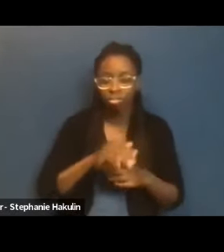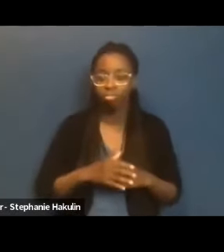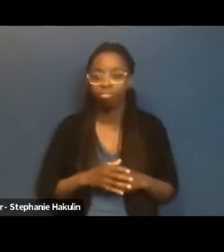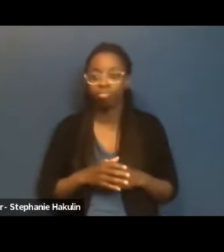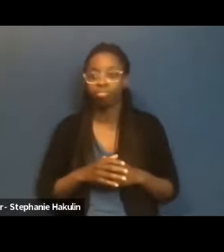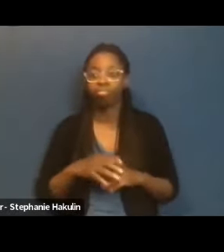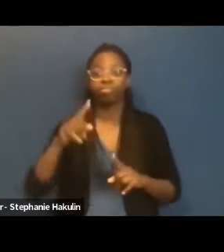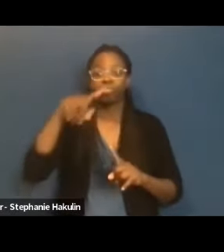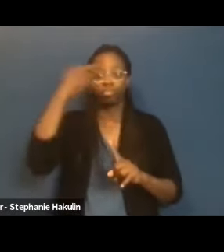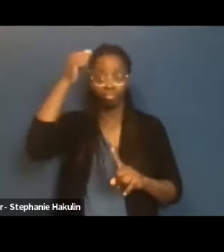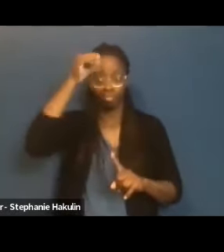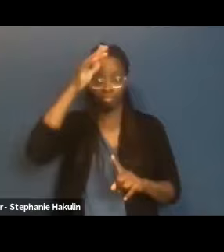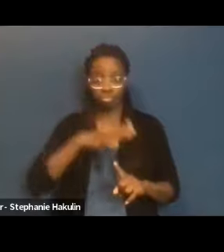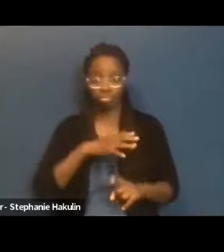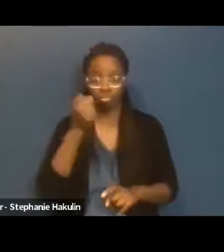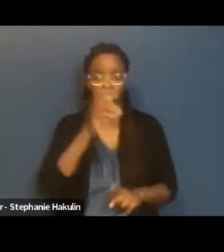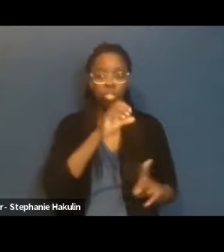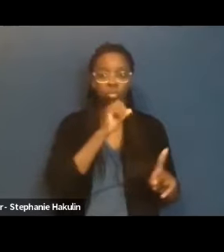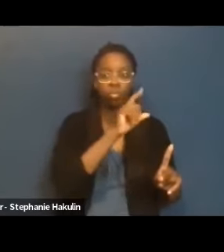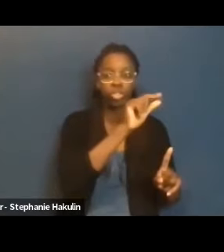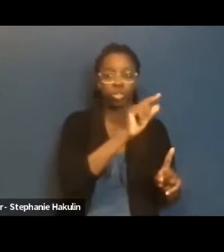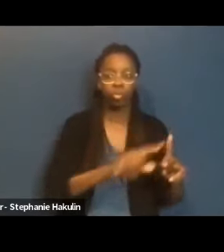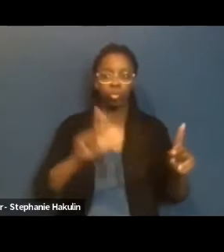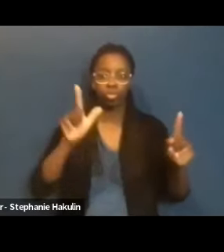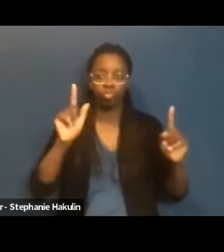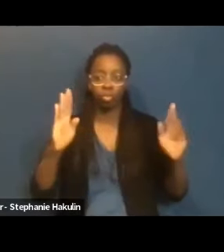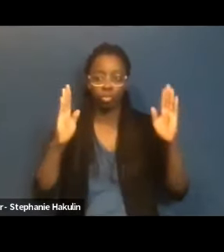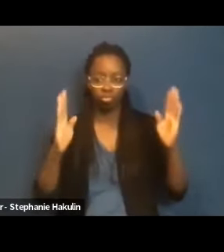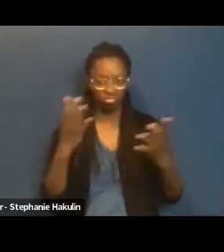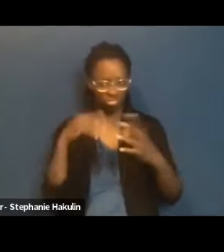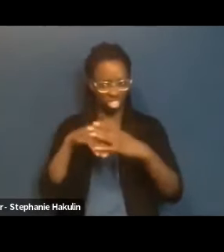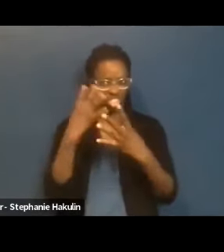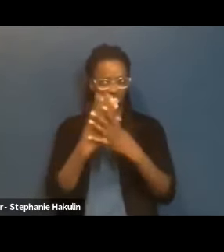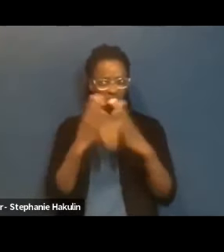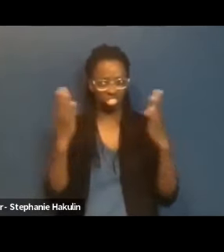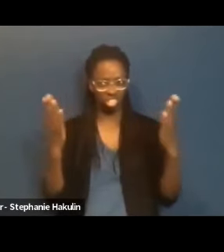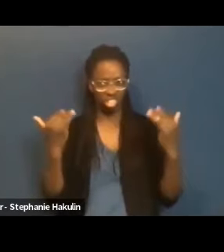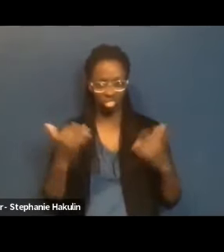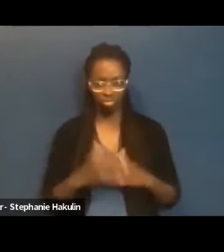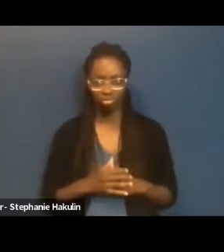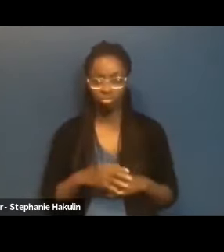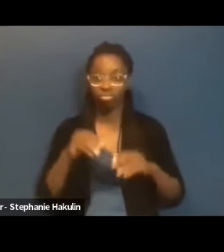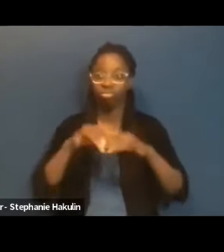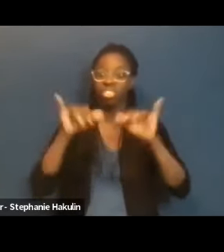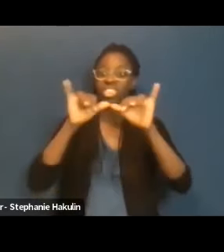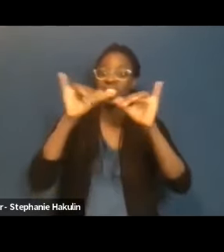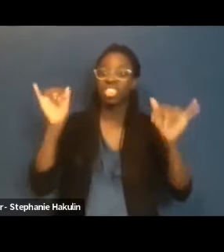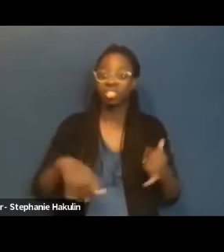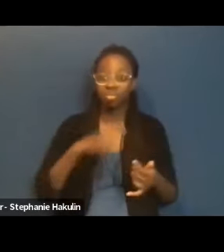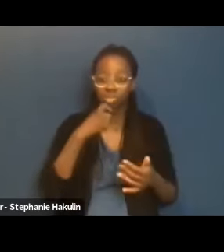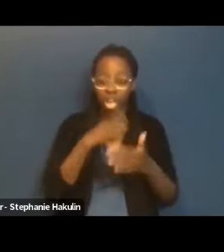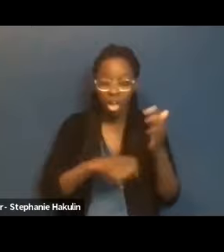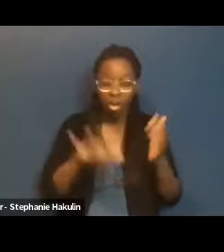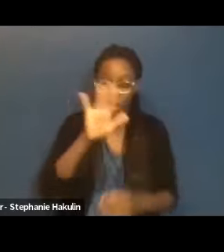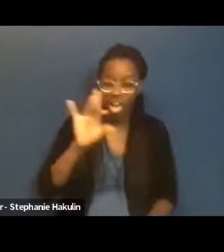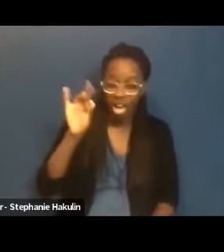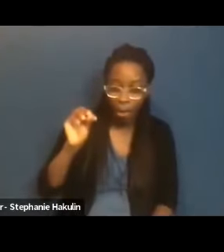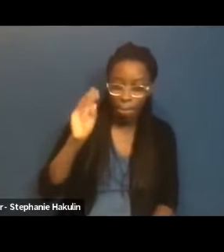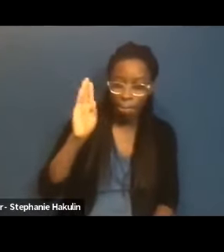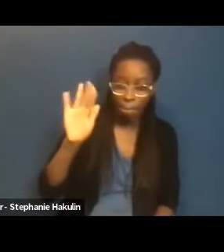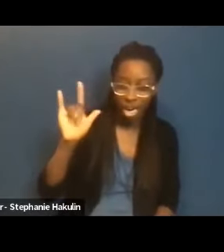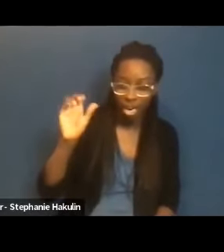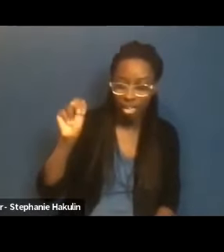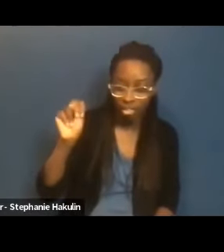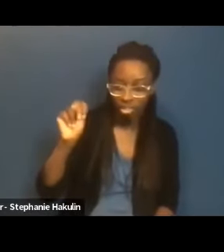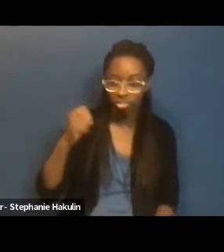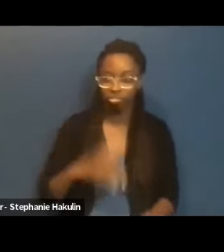prison today. The U.S. prison system costs $80 billion, rinse and repeat. 77% of former prisoners are rearrested and rewashed